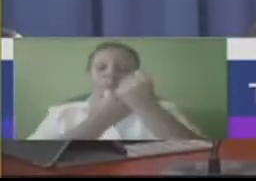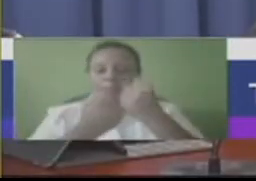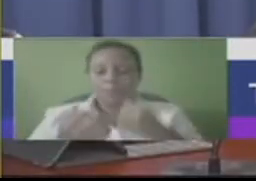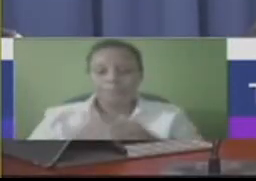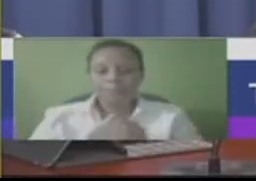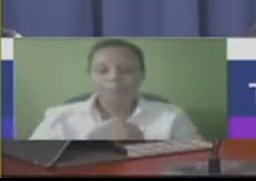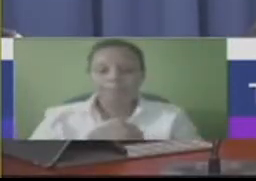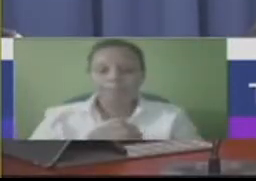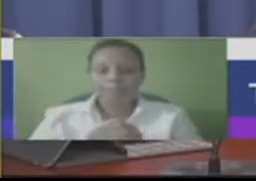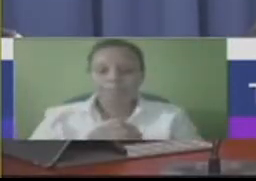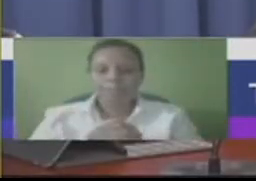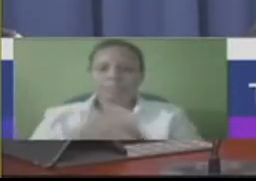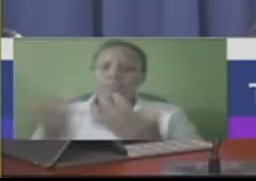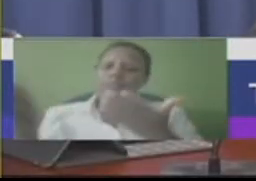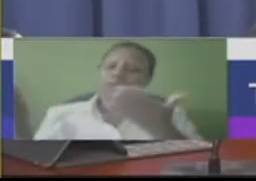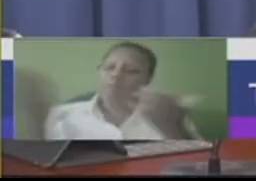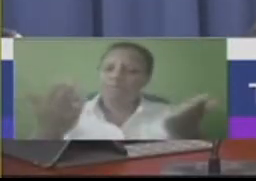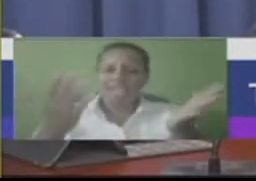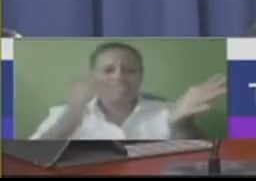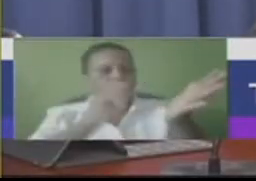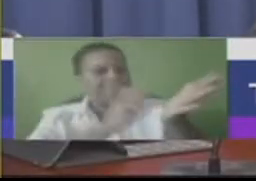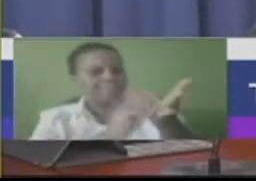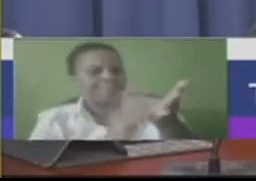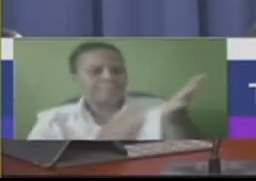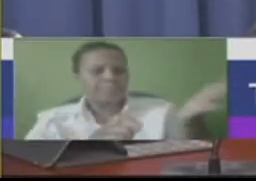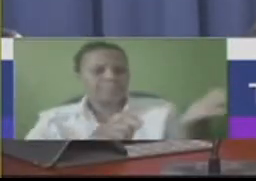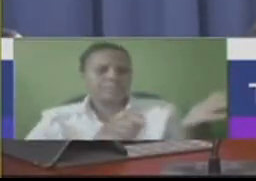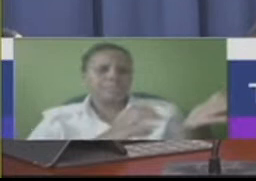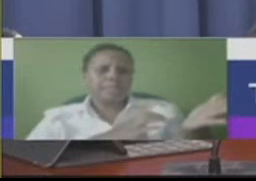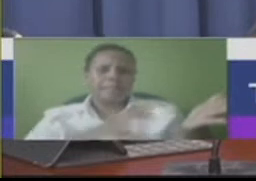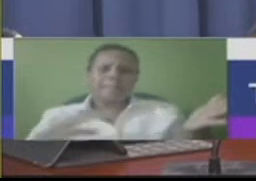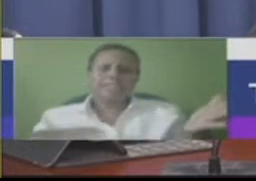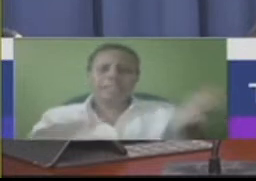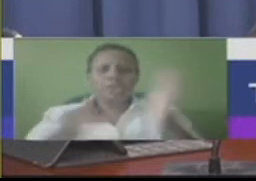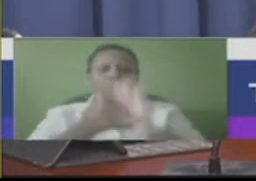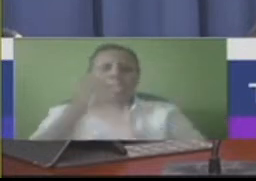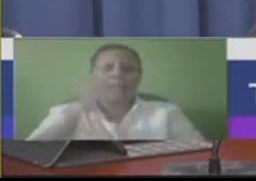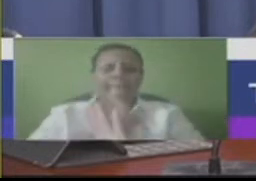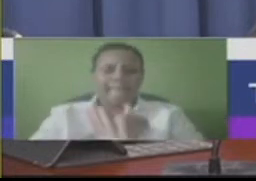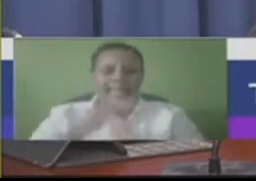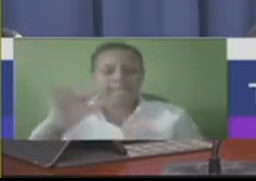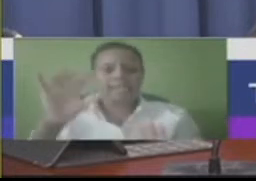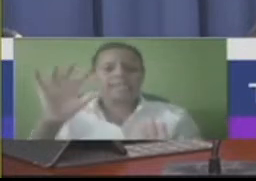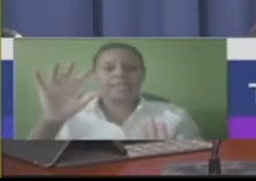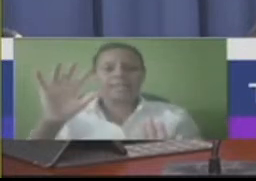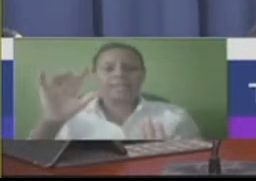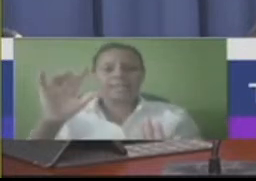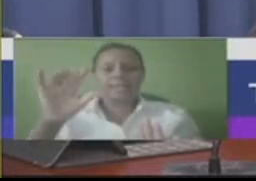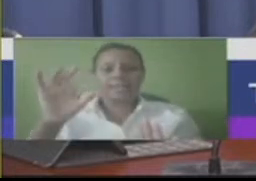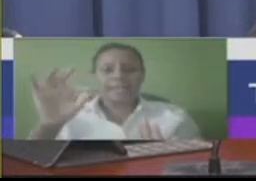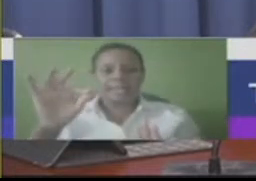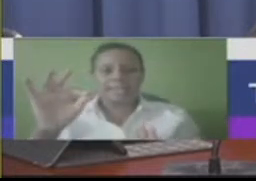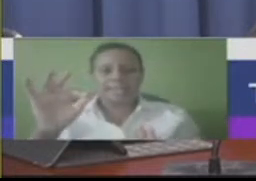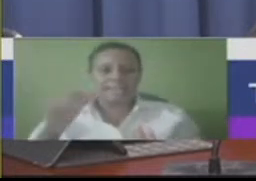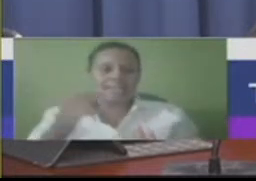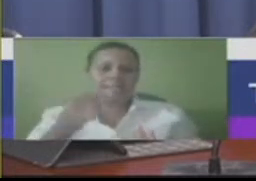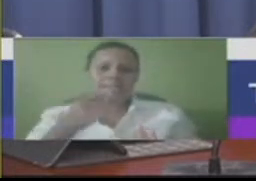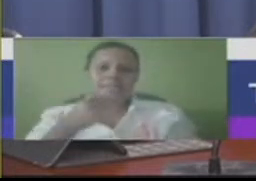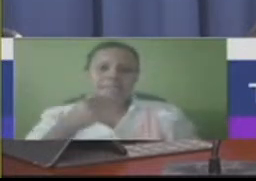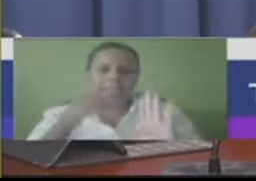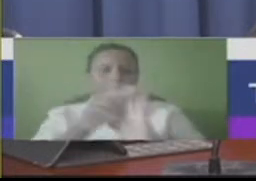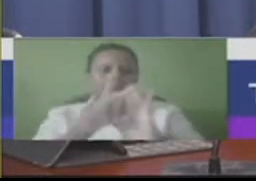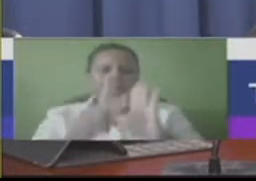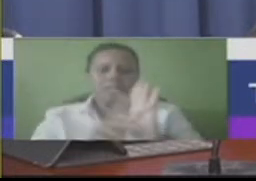June 2019. In that note, it was a policy of healthcare to be provided